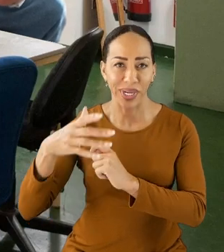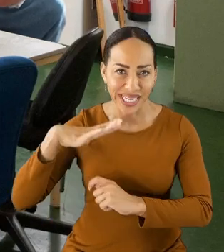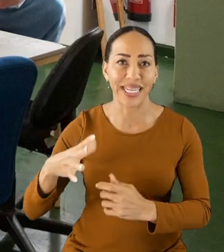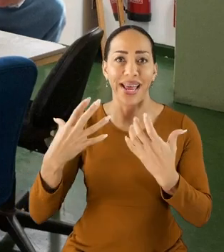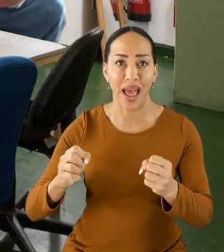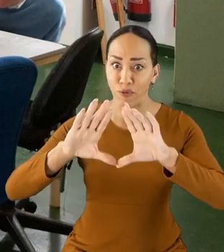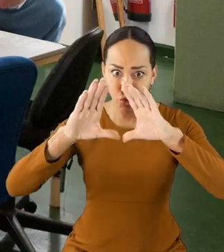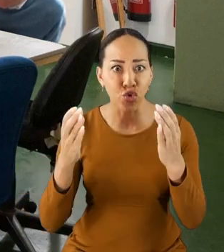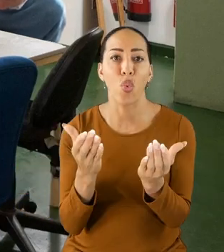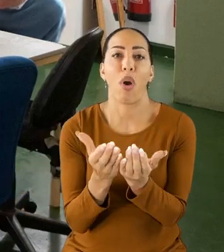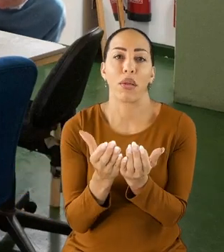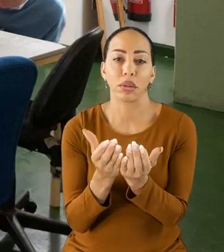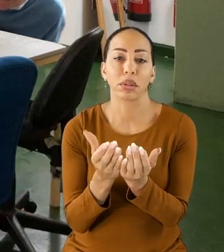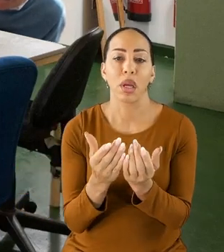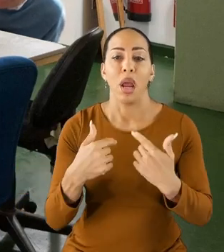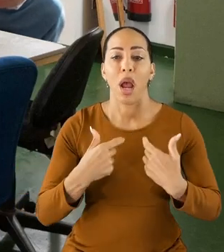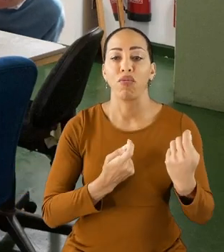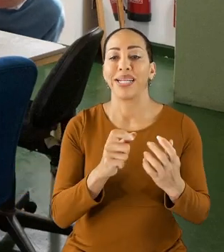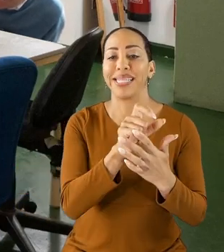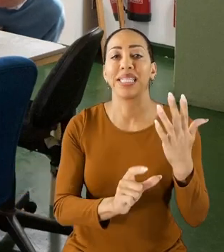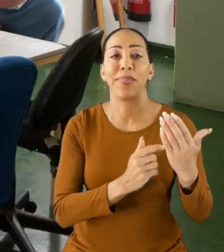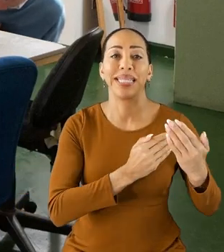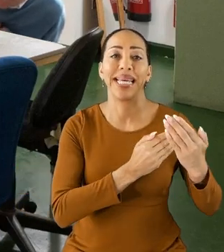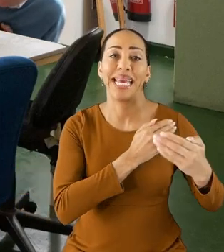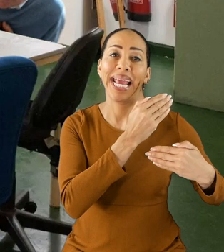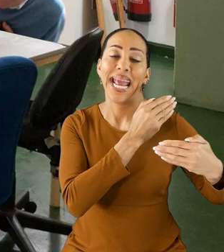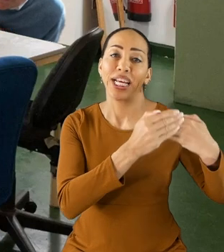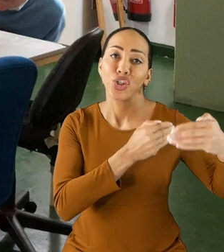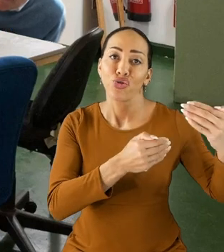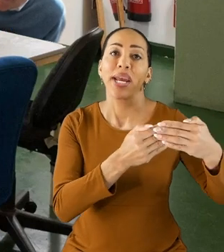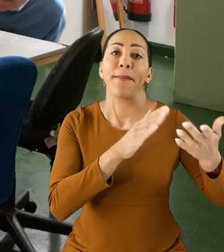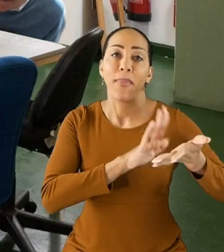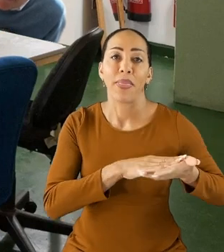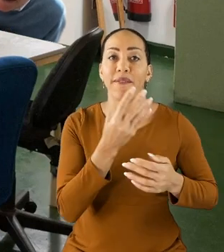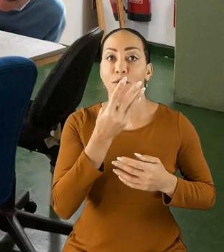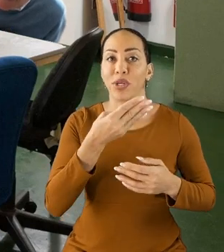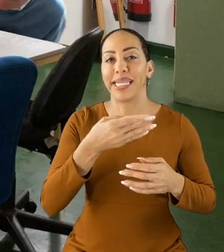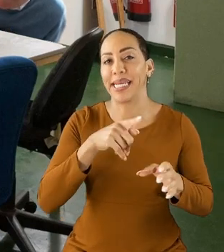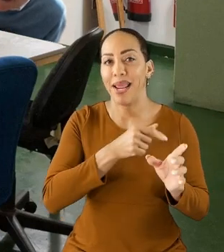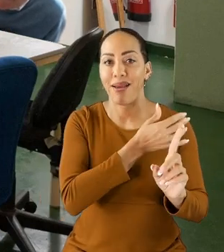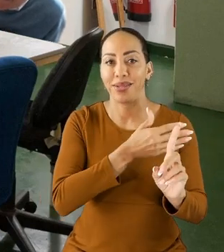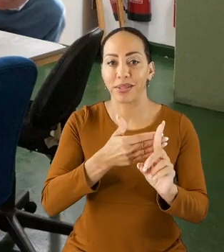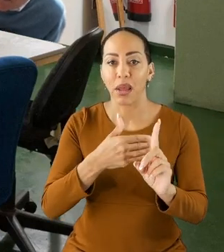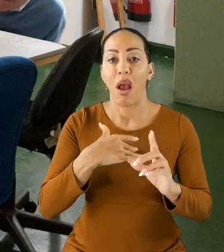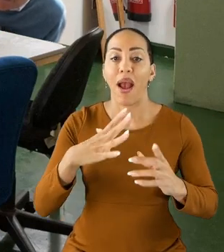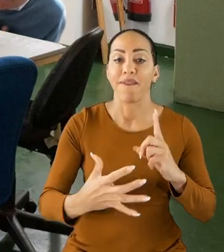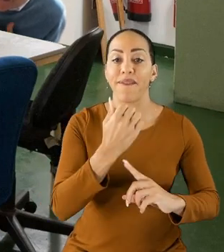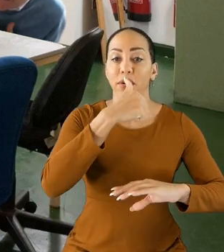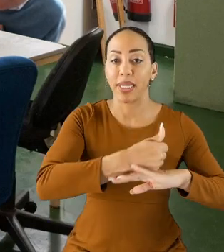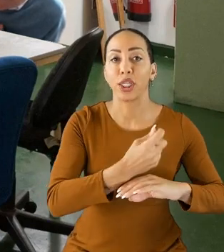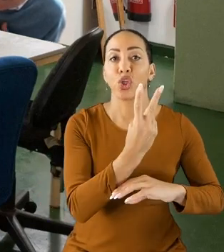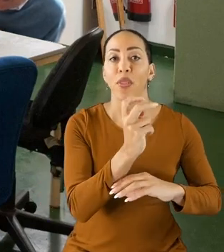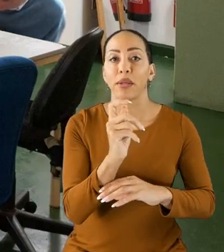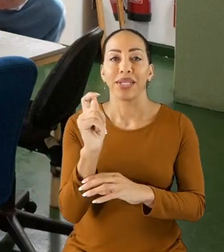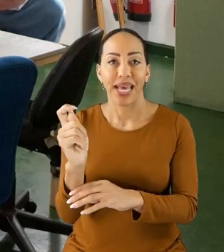this change that we need to bring about throughout the world. So currently I run the Disability History Month now in its 14th